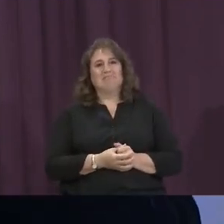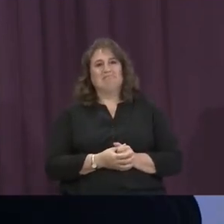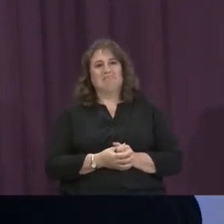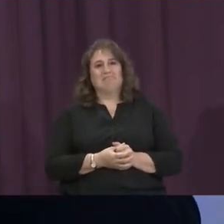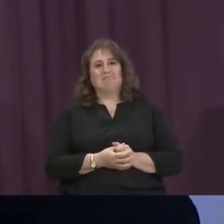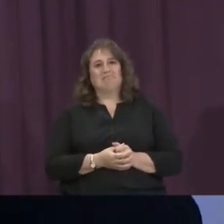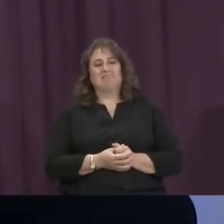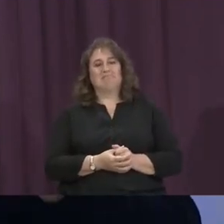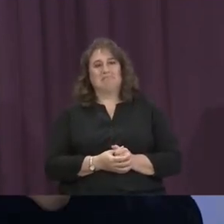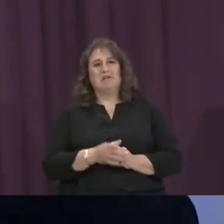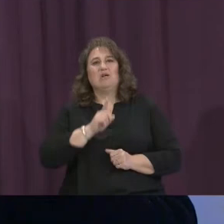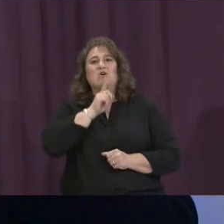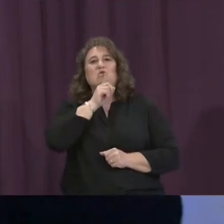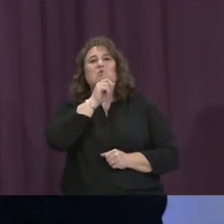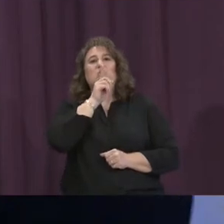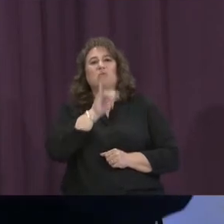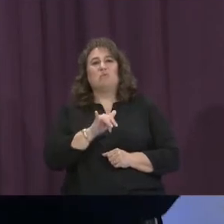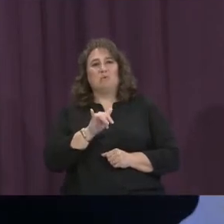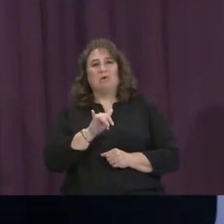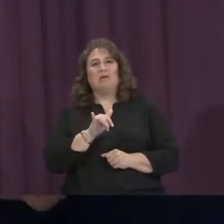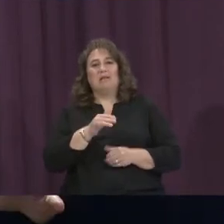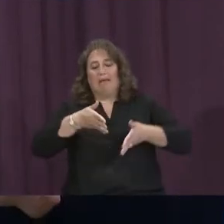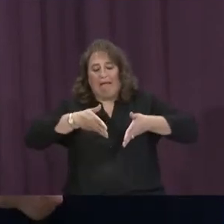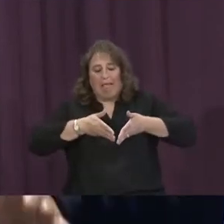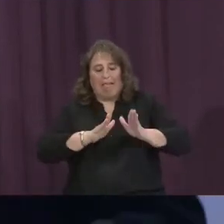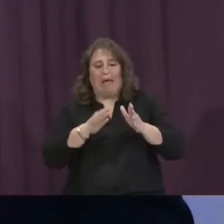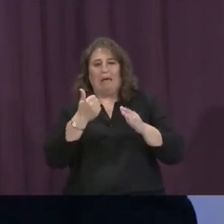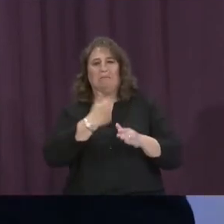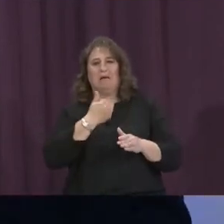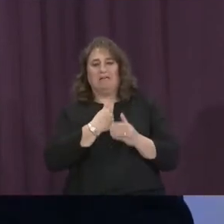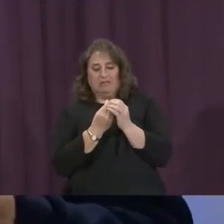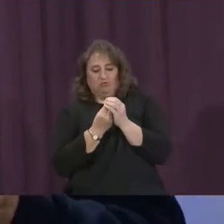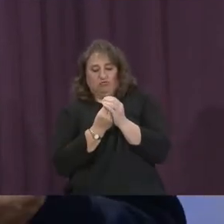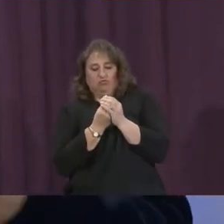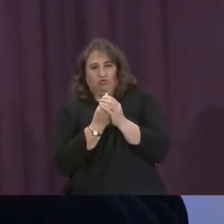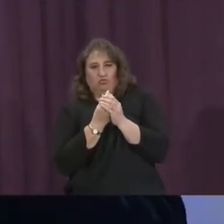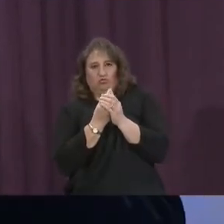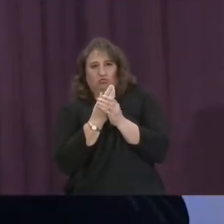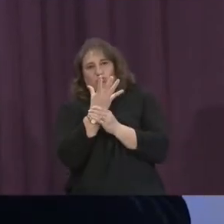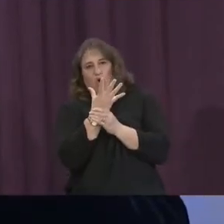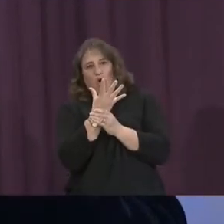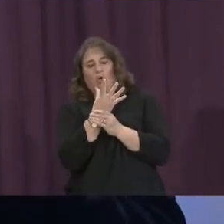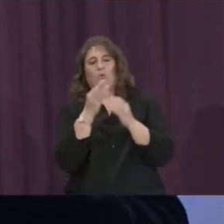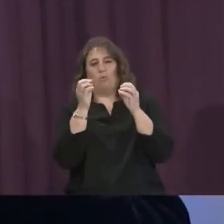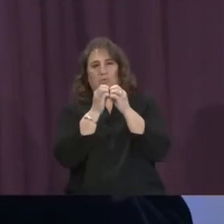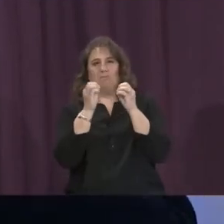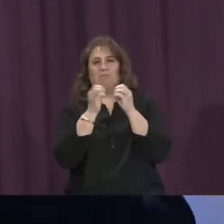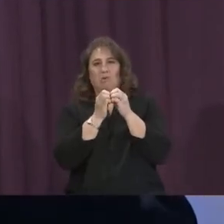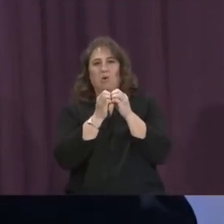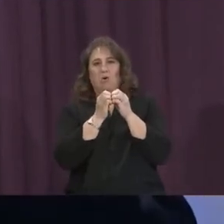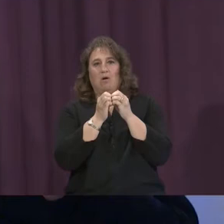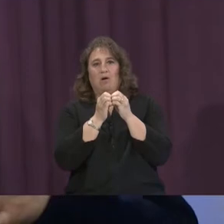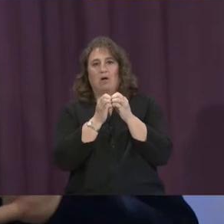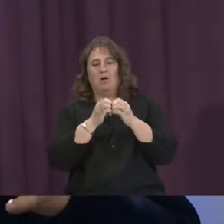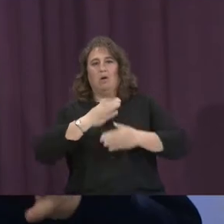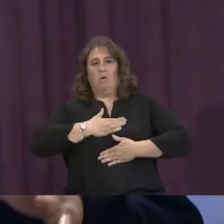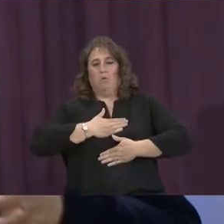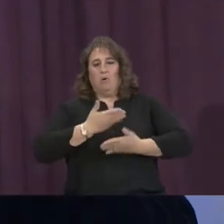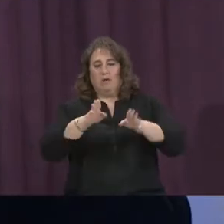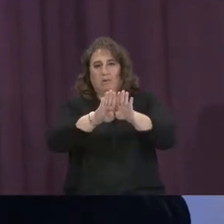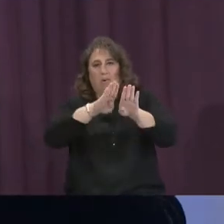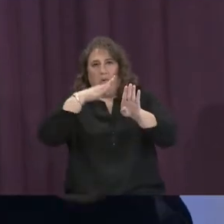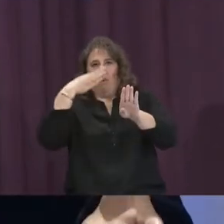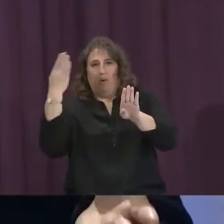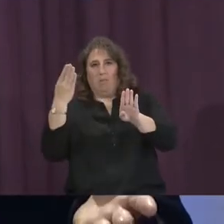really opened me up even further. So I want, you know, so when I think about like say diversity,